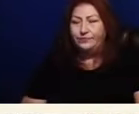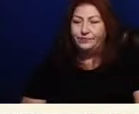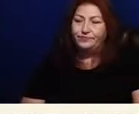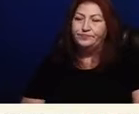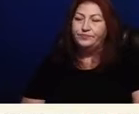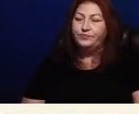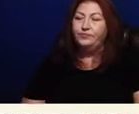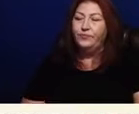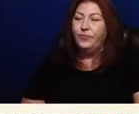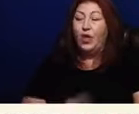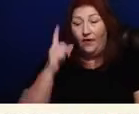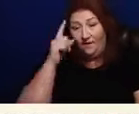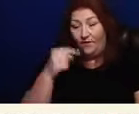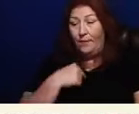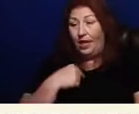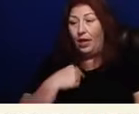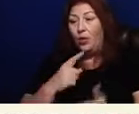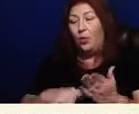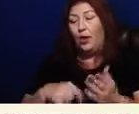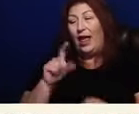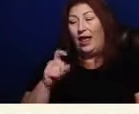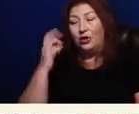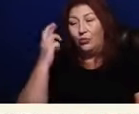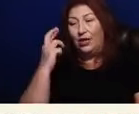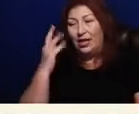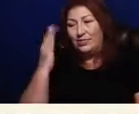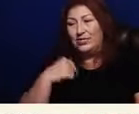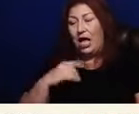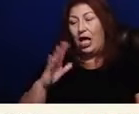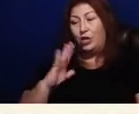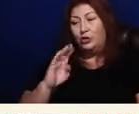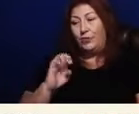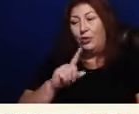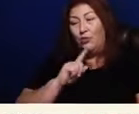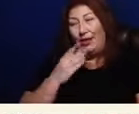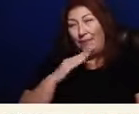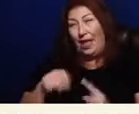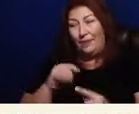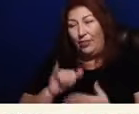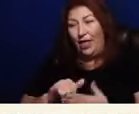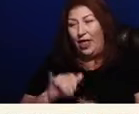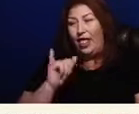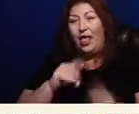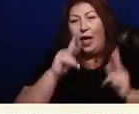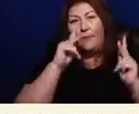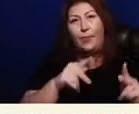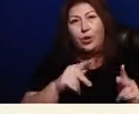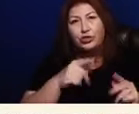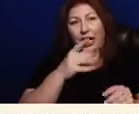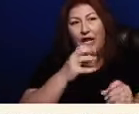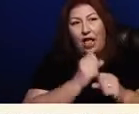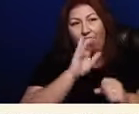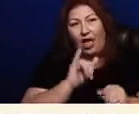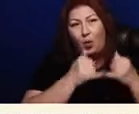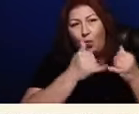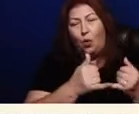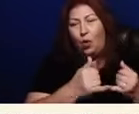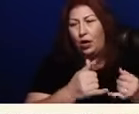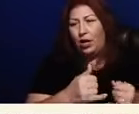So for me, what I've had to realize, because I used to be really bad about that, like this person got this award and I would feel like horrible